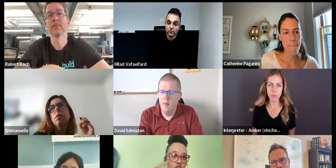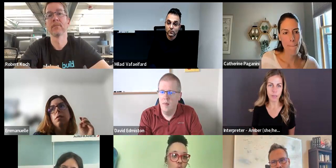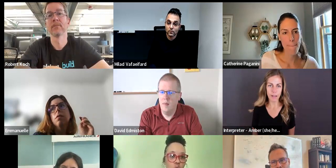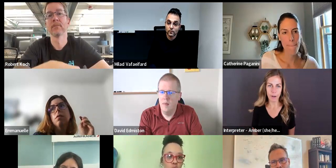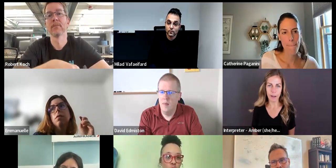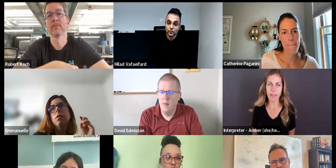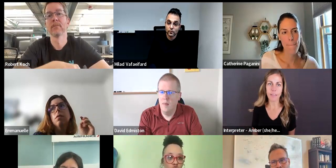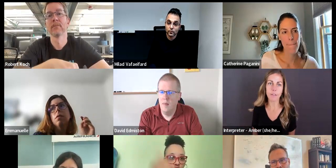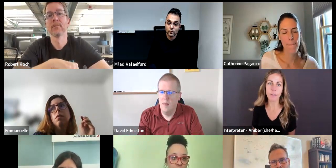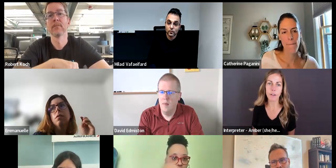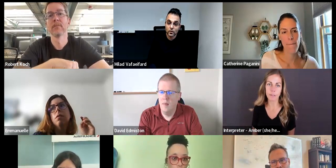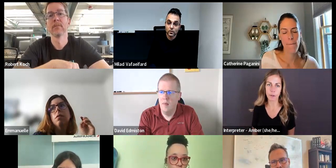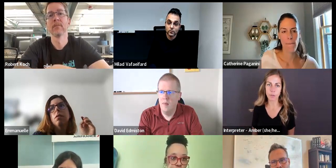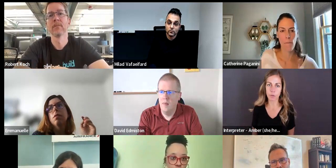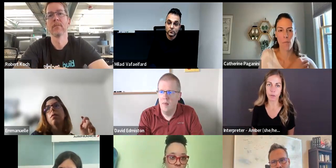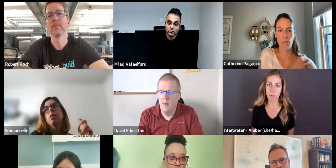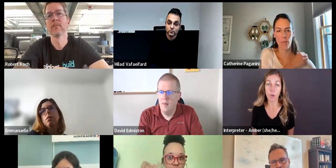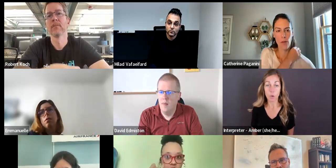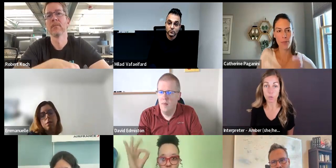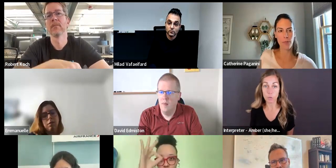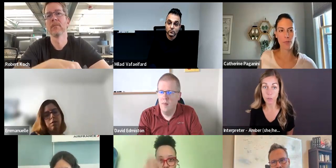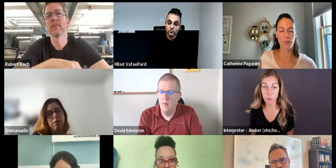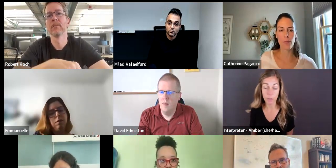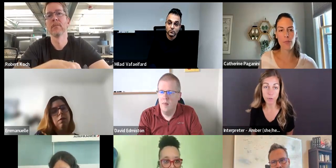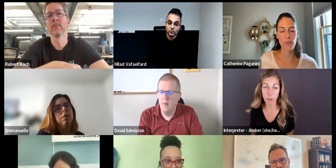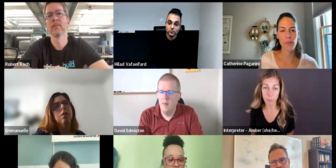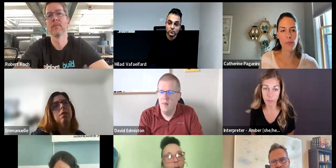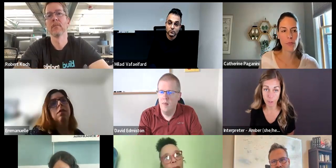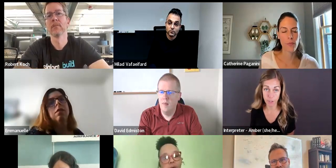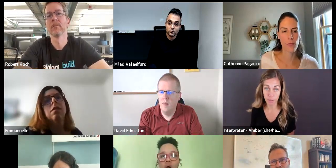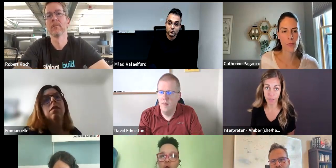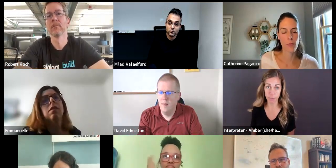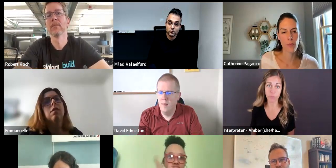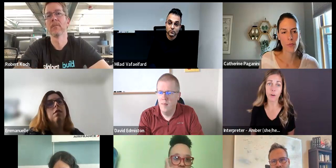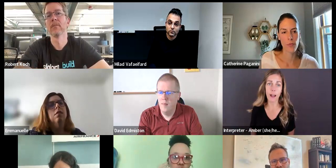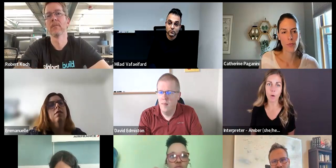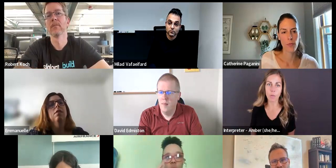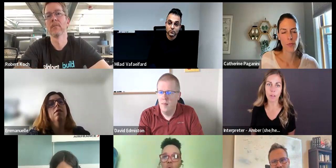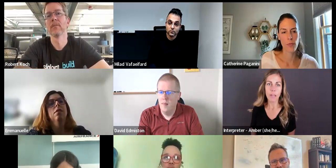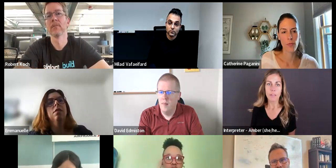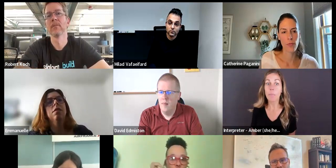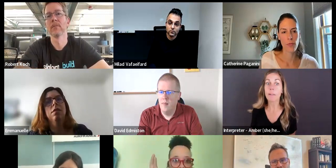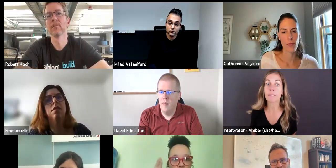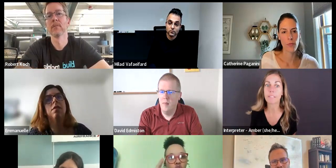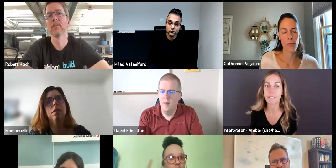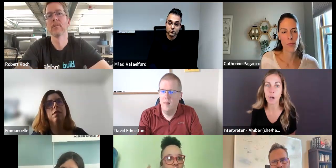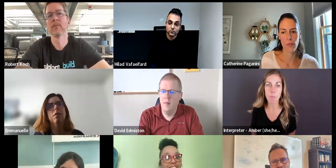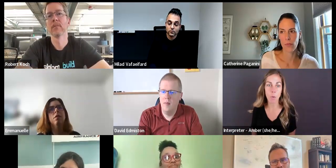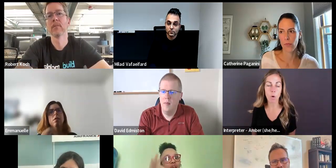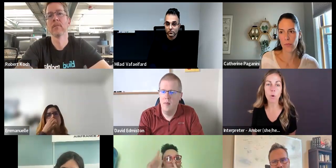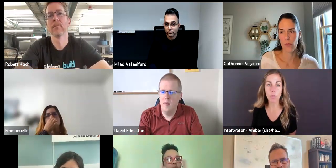to that area, I think it's very difficult for us to get transportation in place or figure out the bus